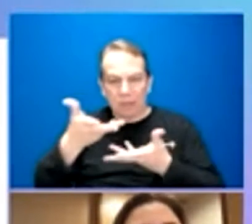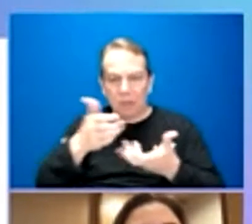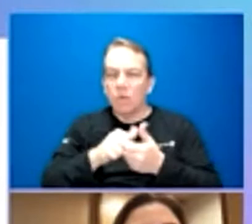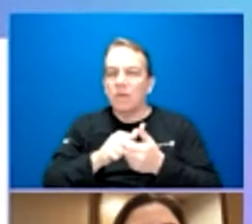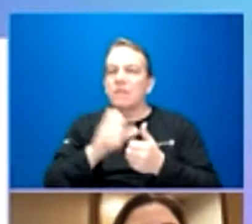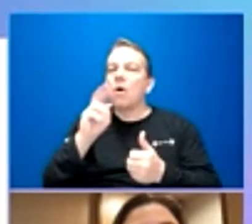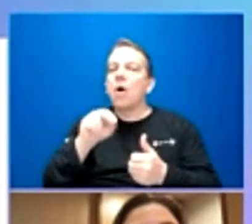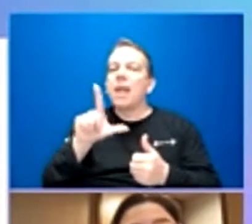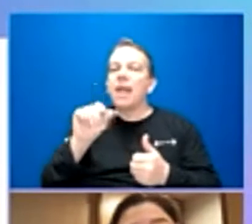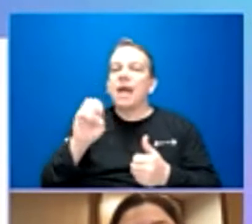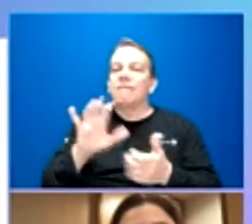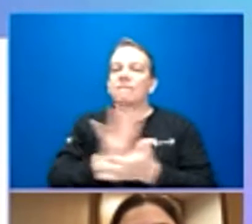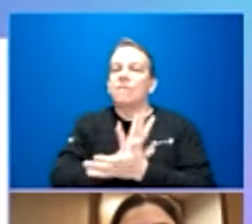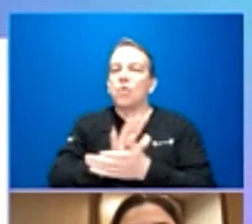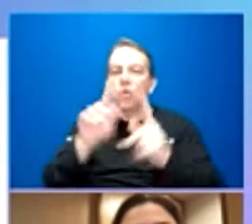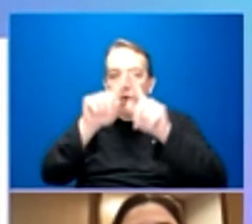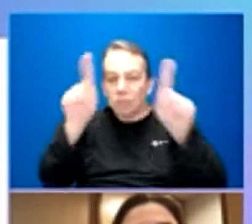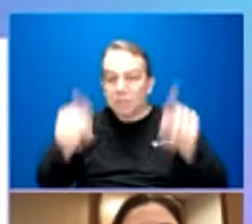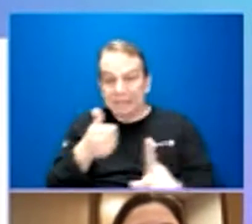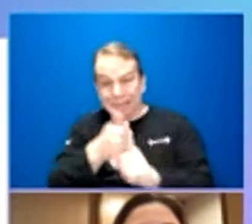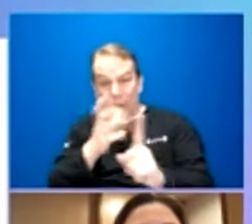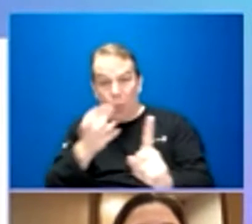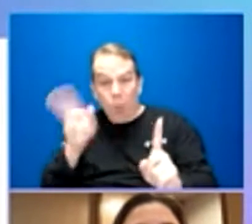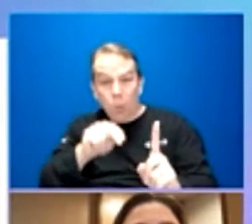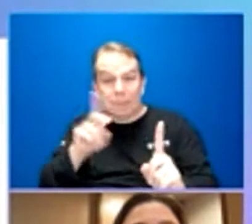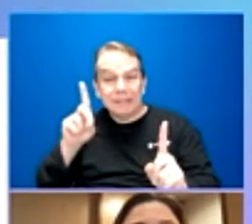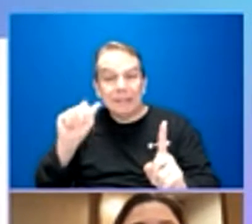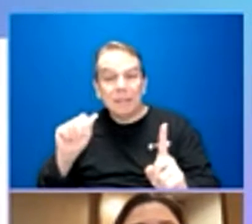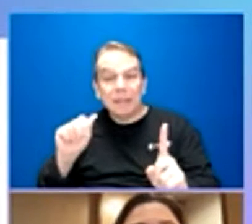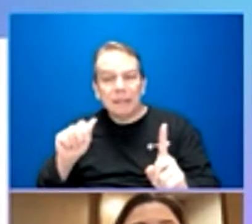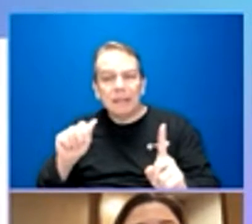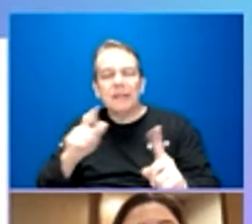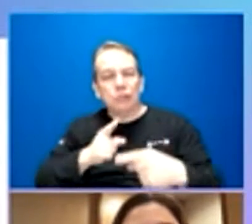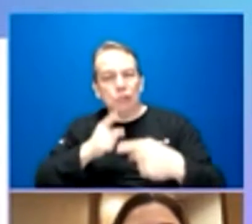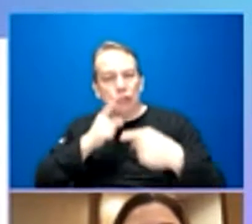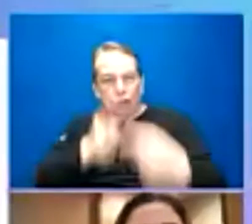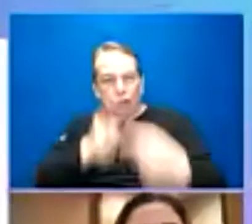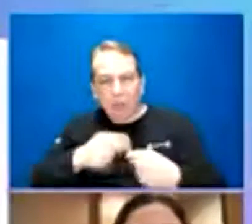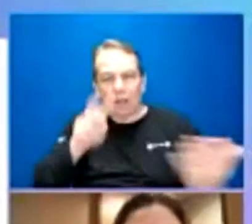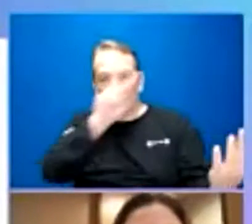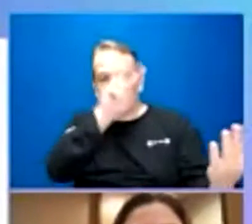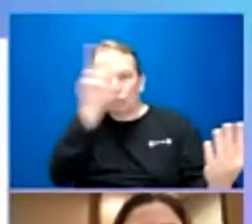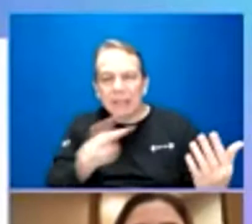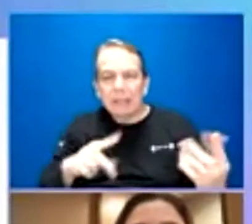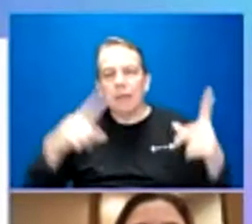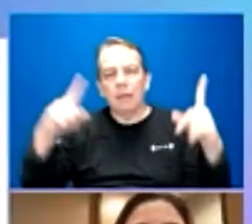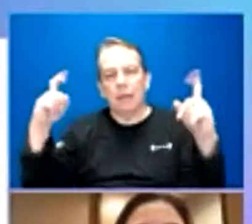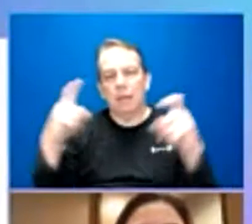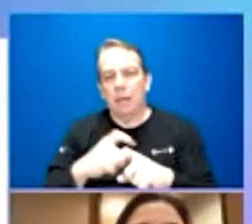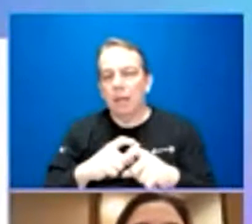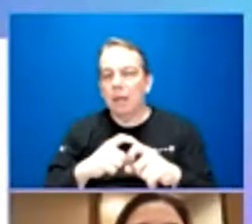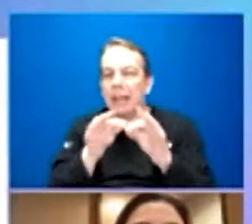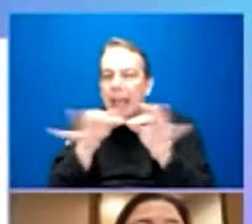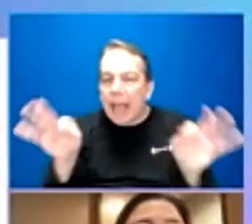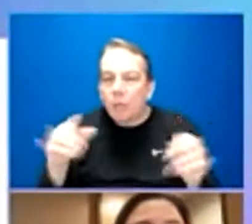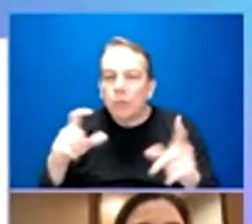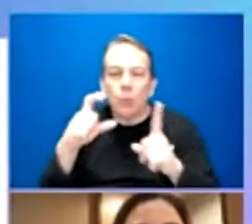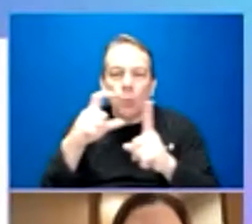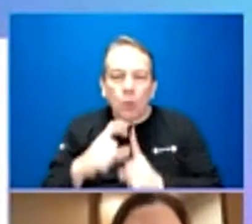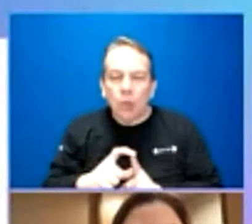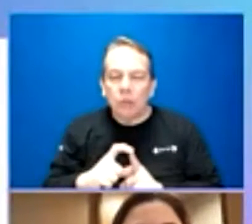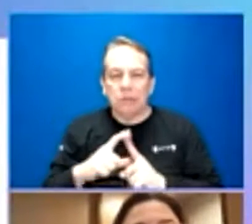forms. His disability meant that he struggled to read complex words and understand